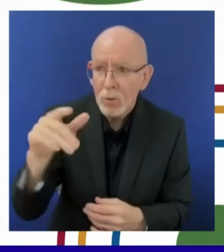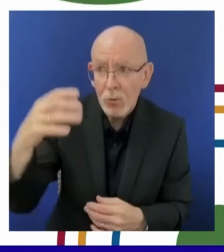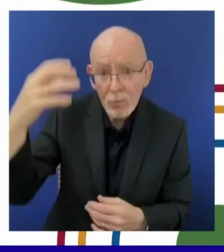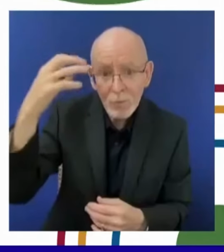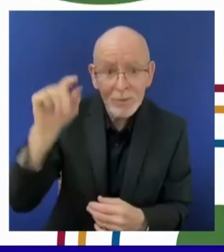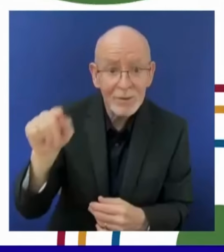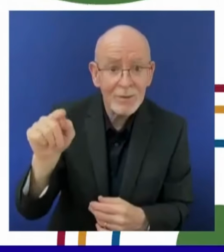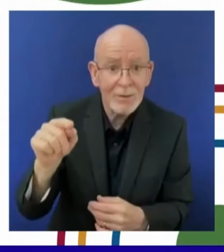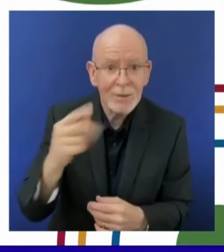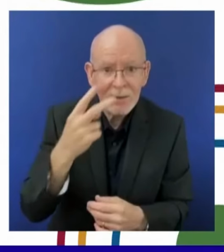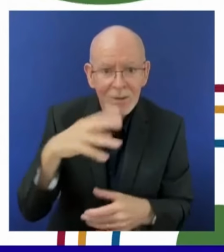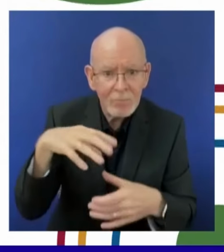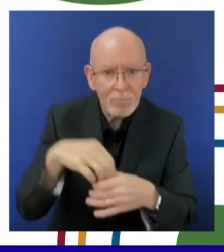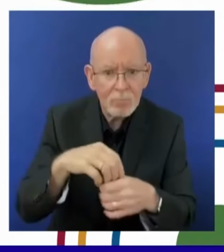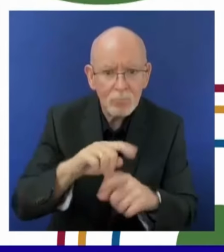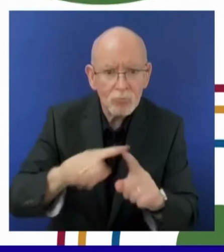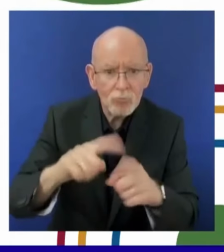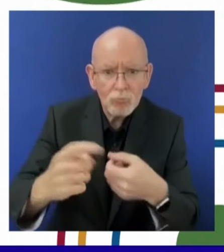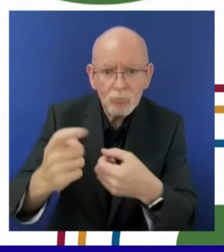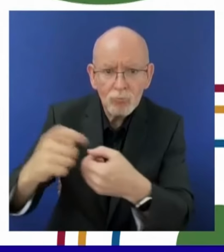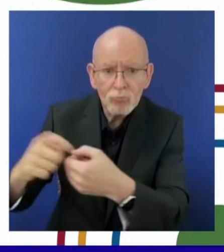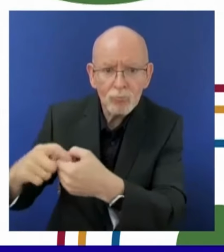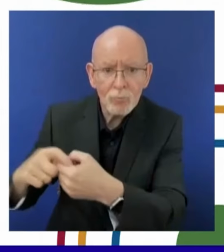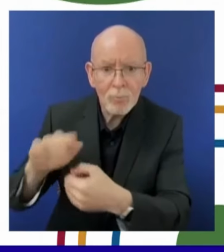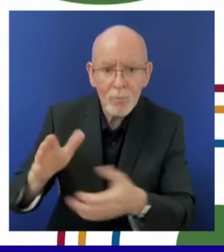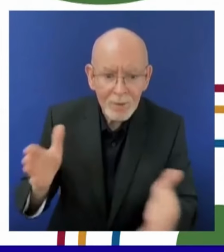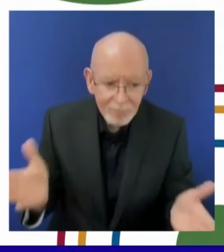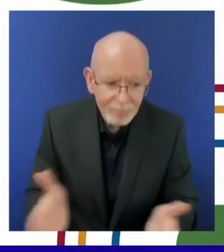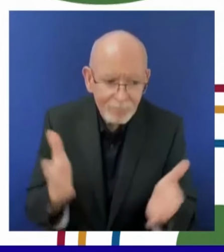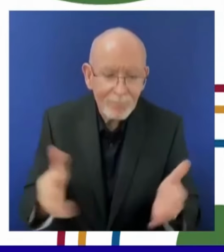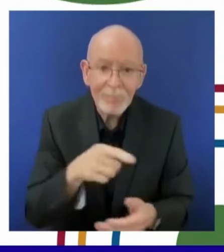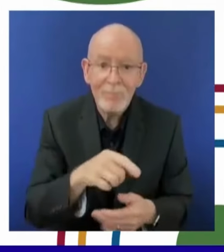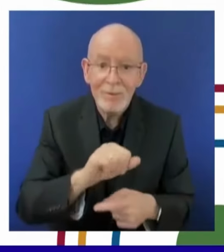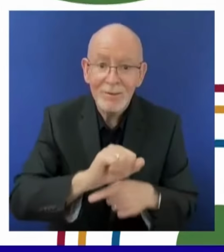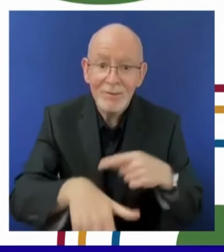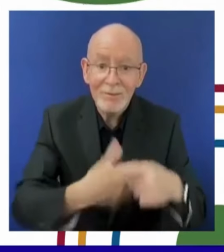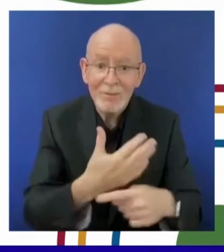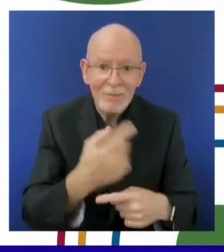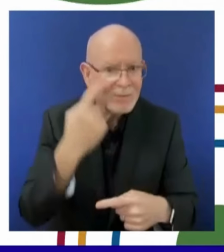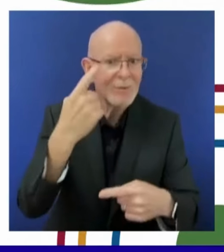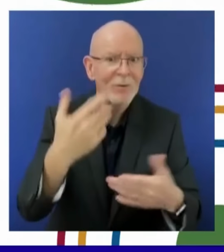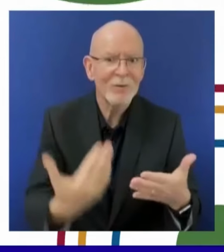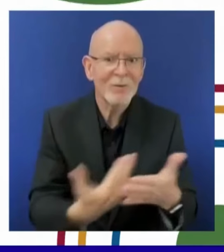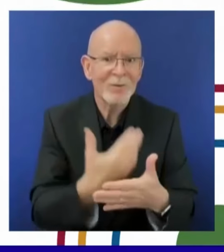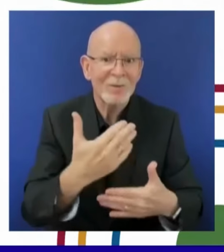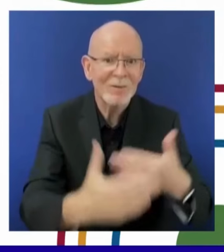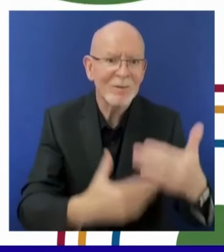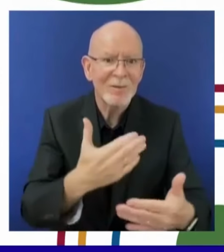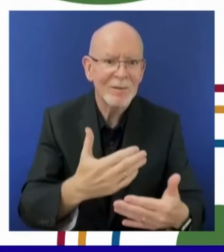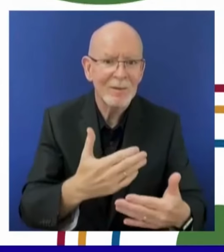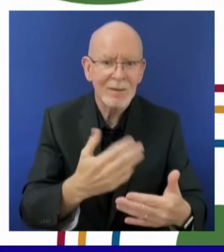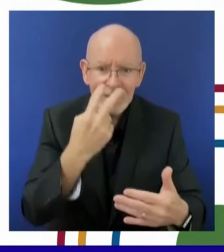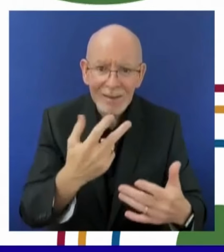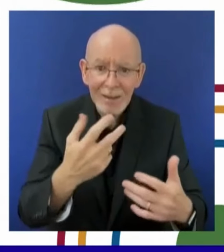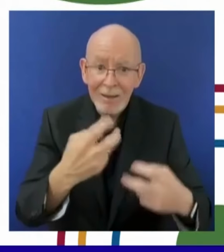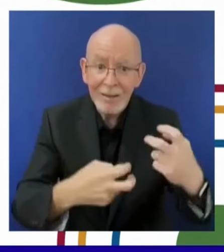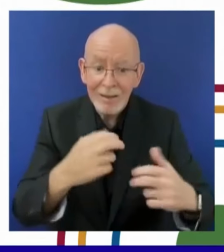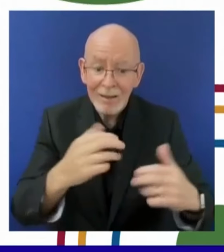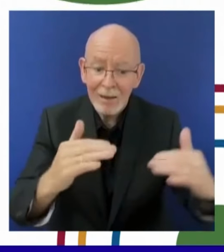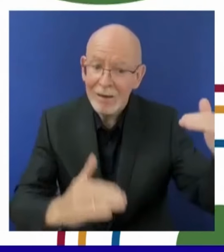LGBTQ, so that we can achieve SDG 2030. We want to ask for radical and